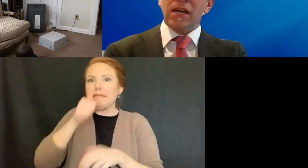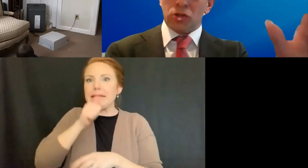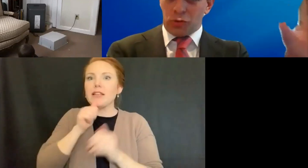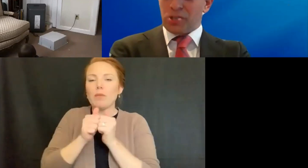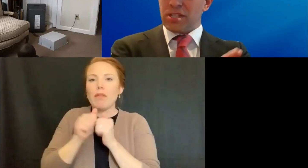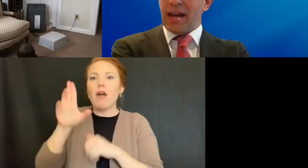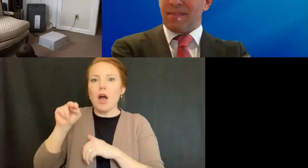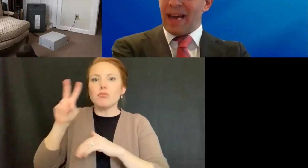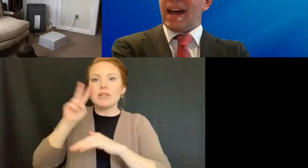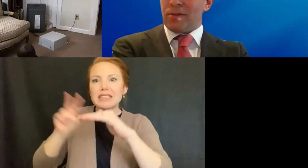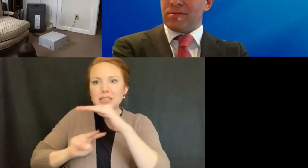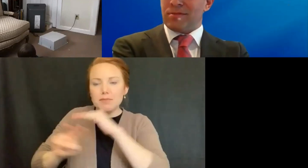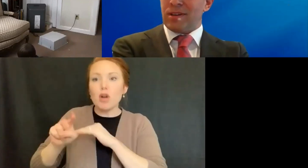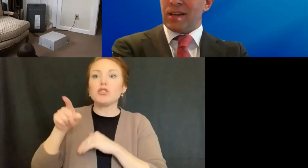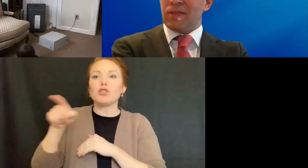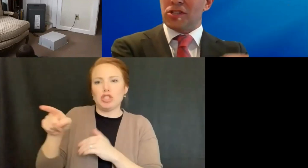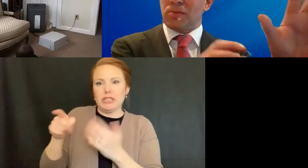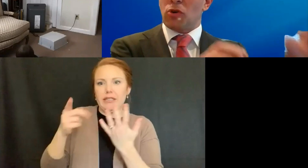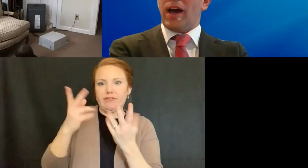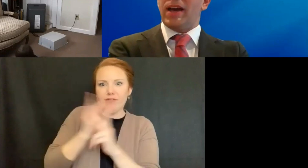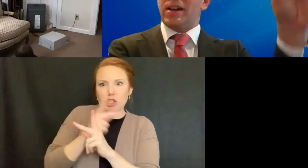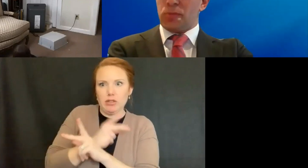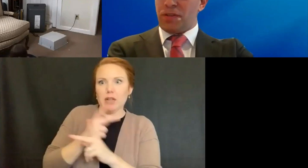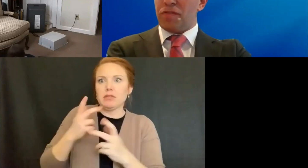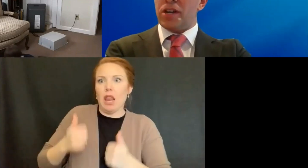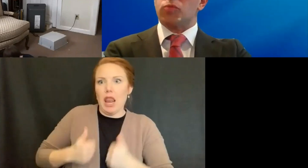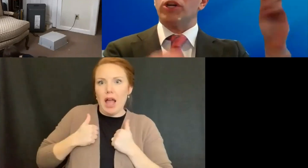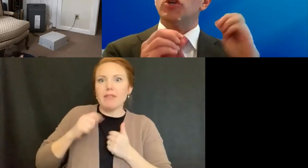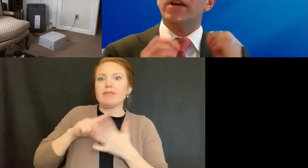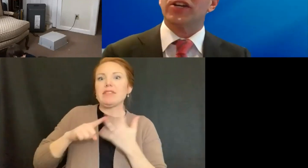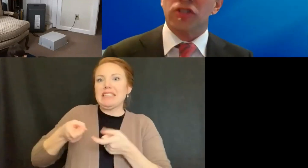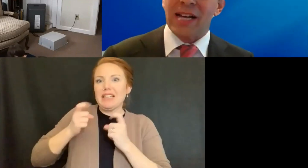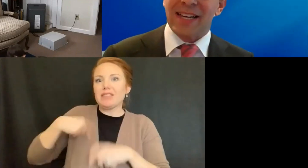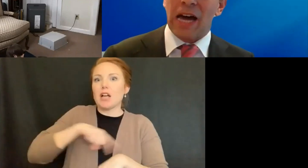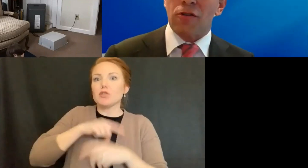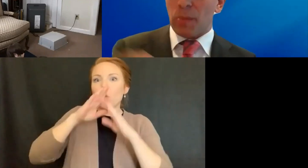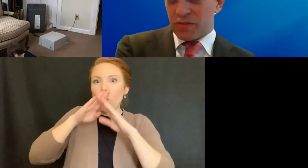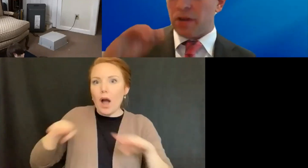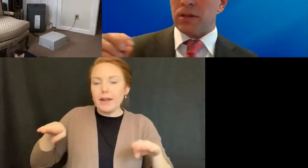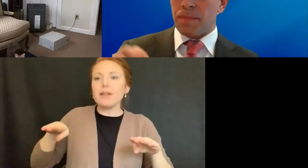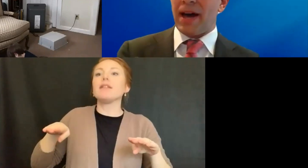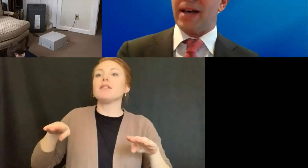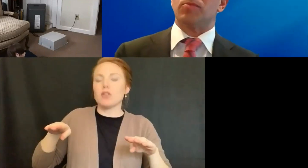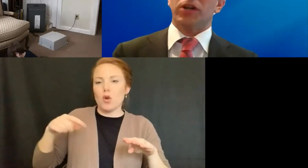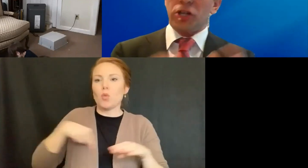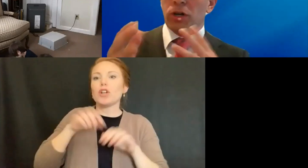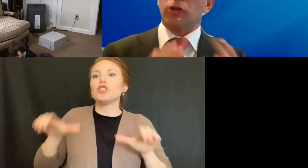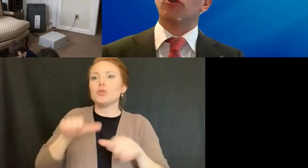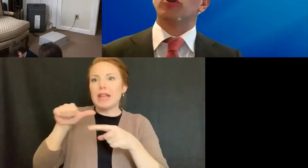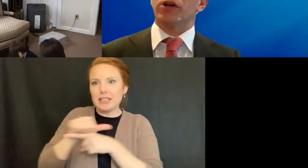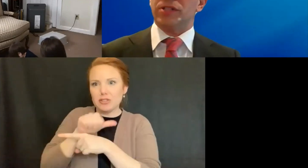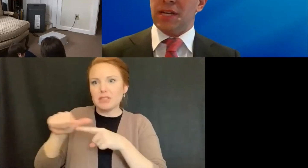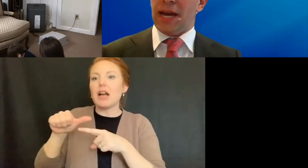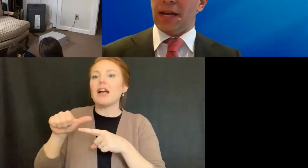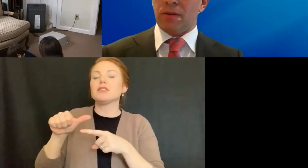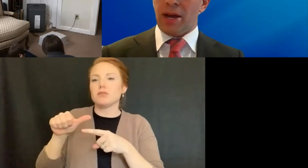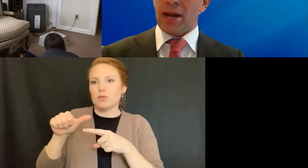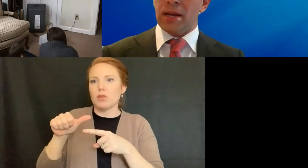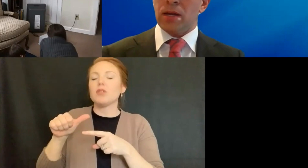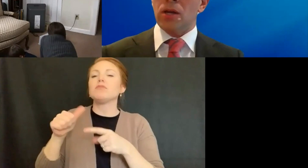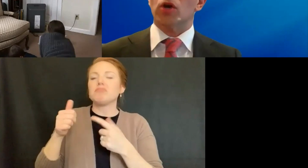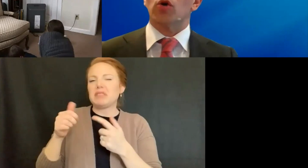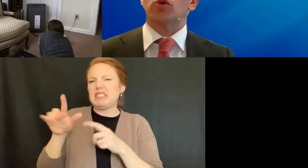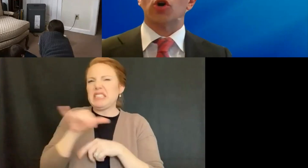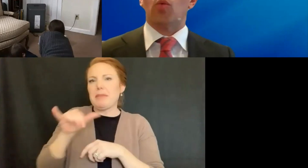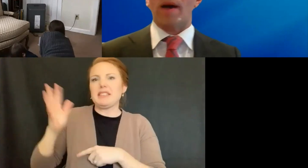as she sorts that out and gives us some quiet as we can finish, we're going to do an exercise together that we've done in the past. We're going to do it a little earlier today.